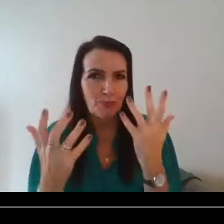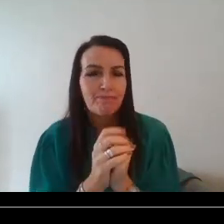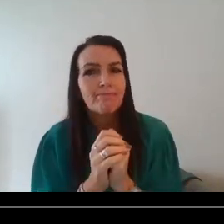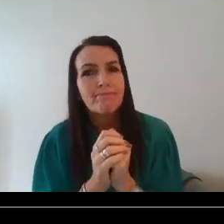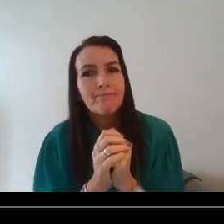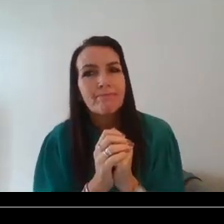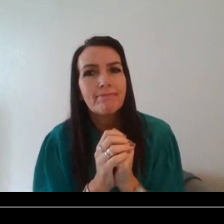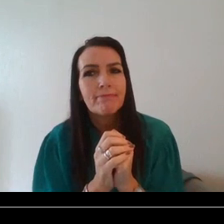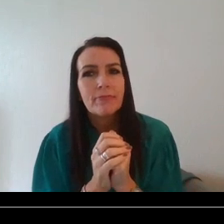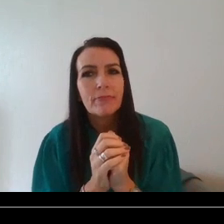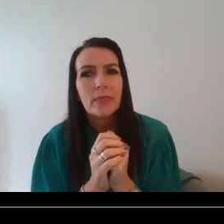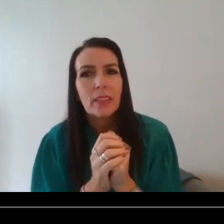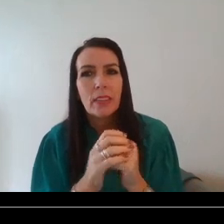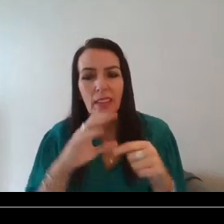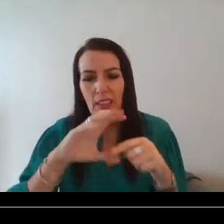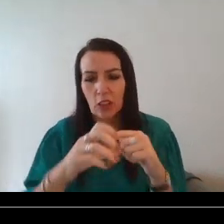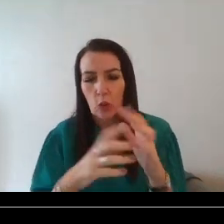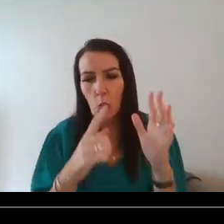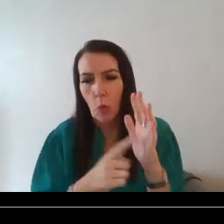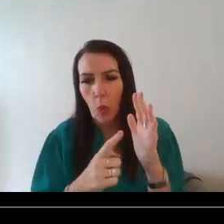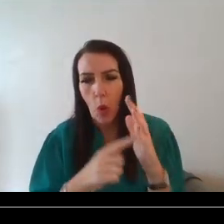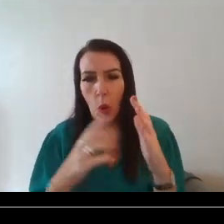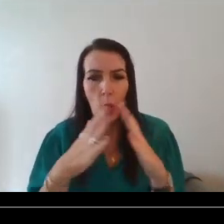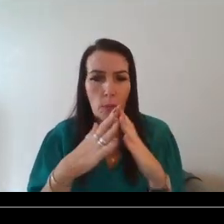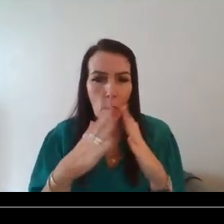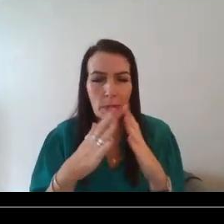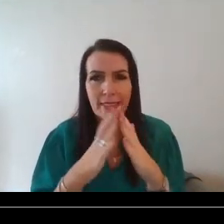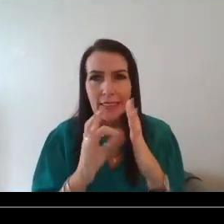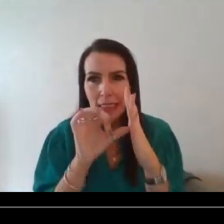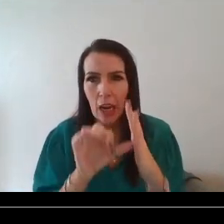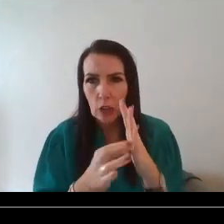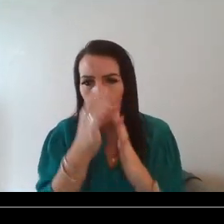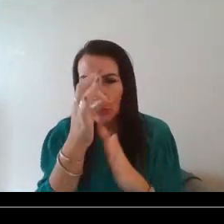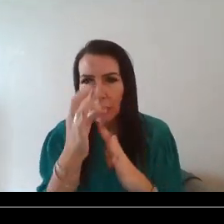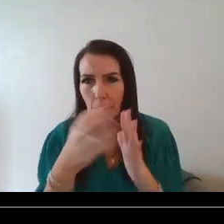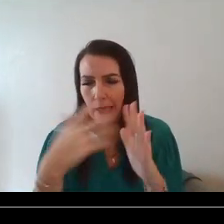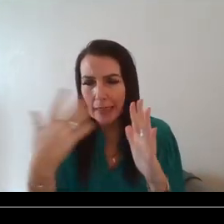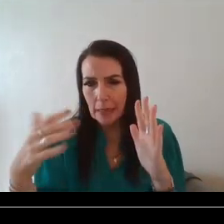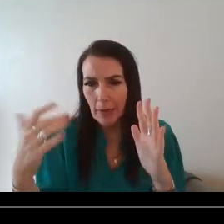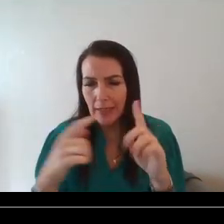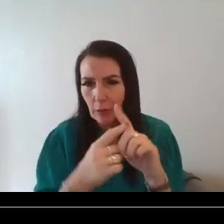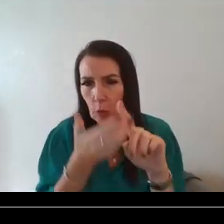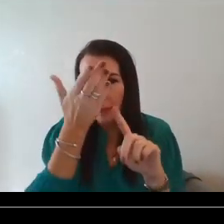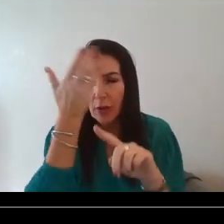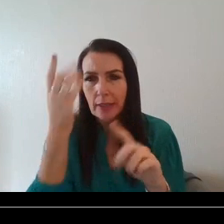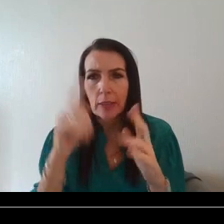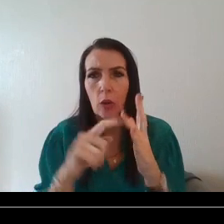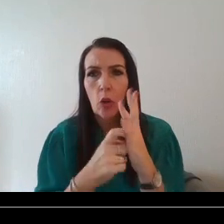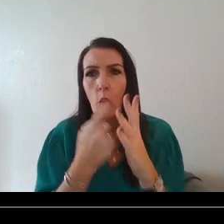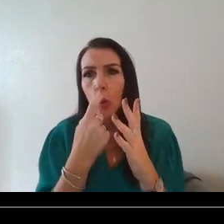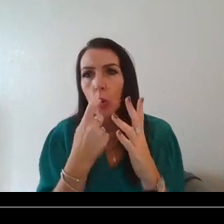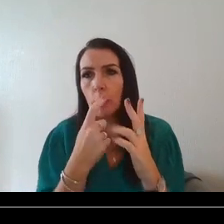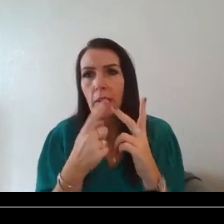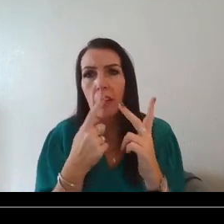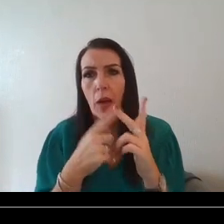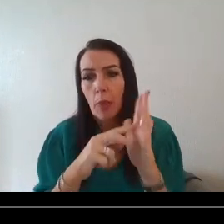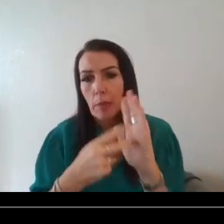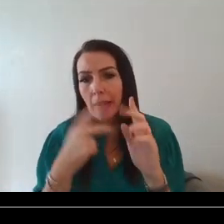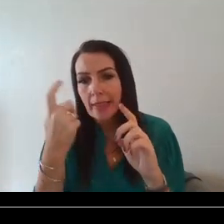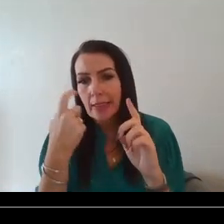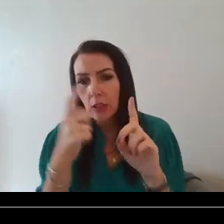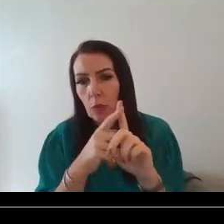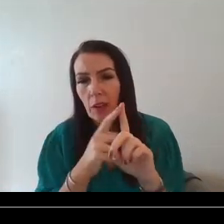solid wall properties, for example, in certain circumstances will be prohibitively expensive to upgrade, or there could be some of these other planning considerations